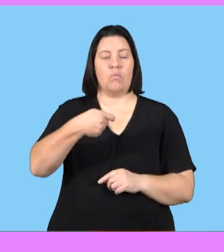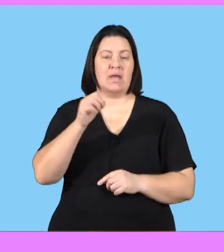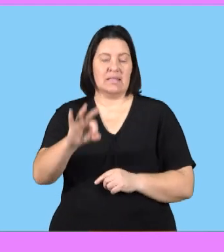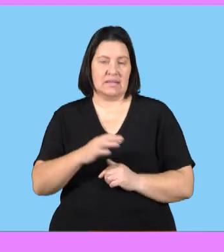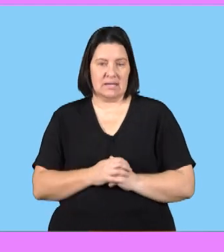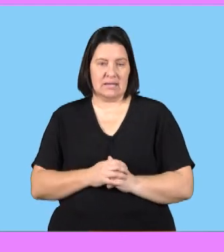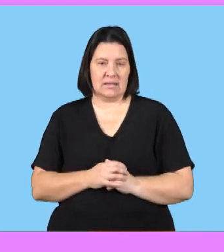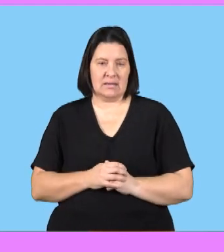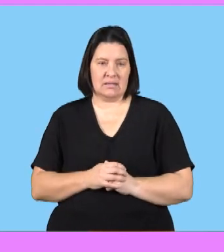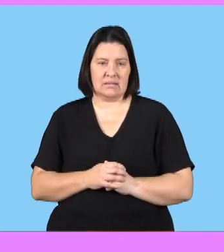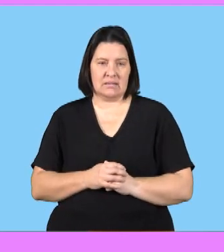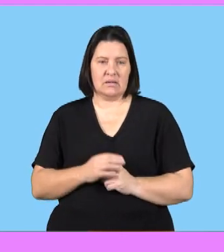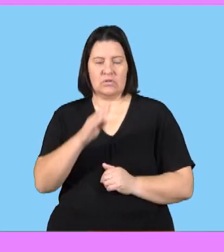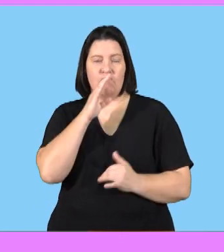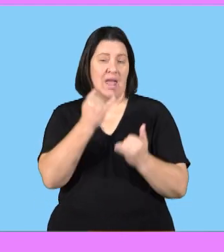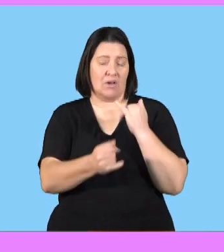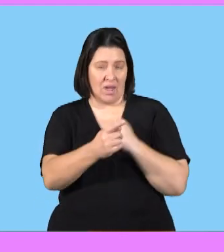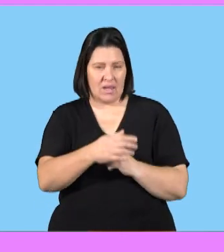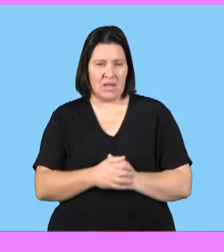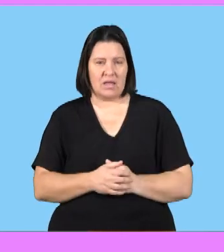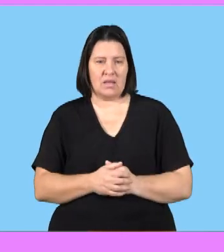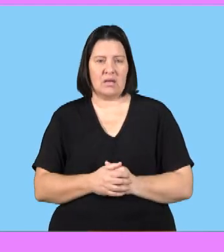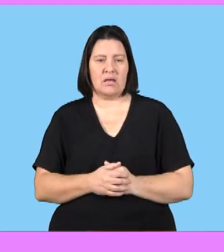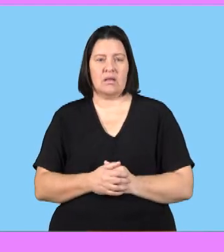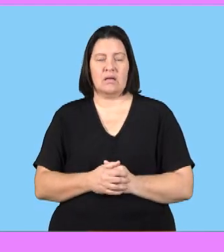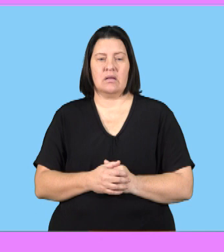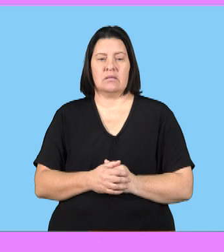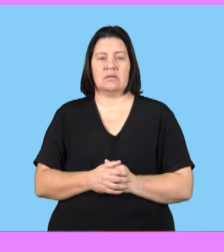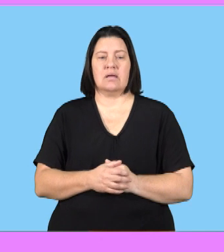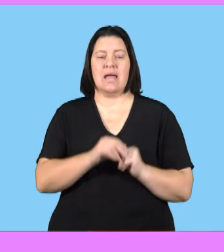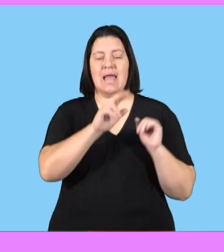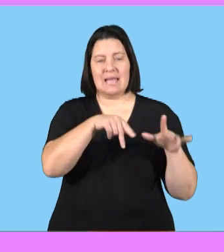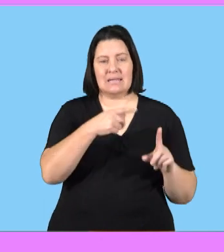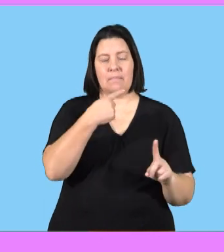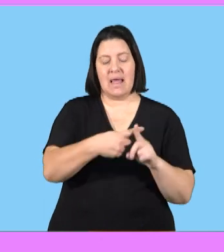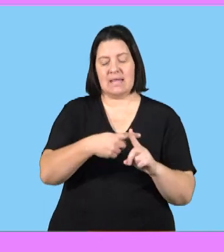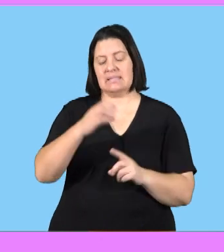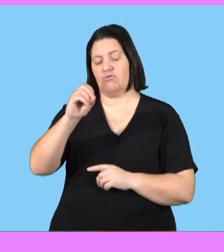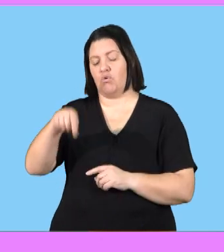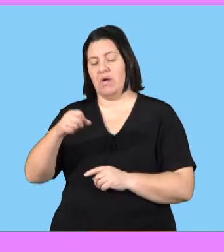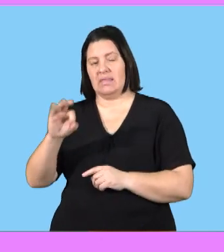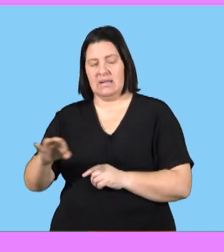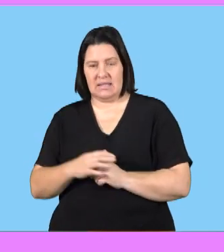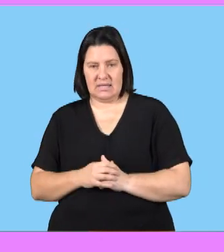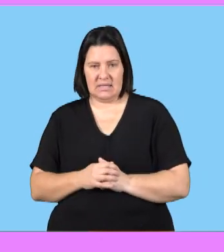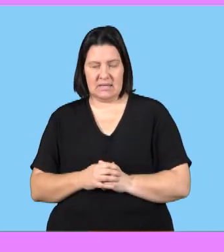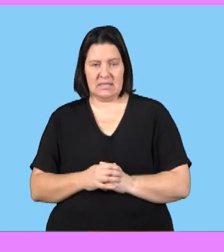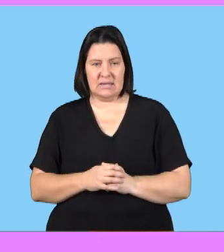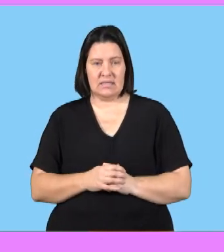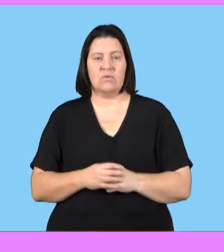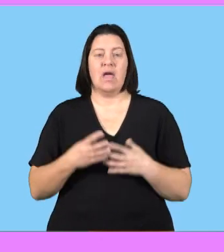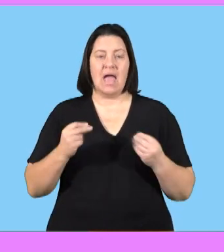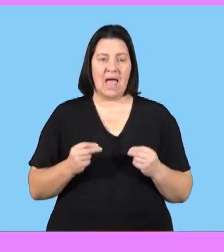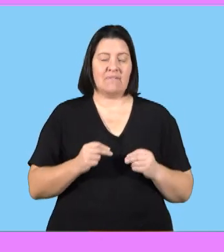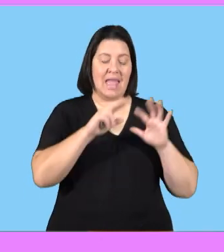0,3. So I'm sorry about this error. This is like 18 plus 0,3. So if you